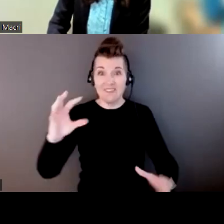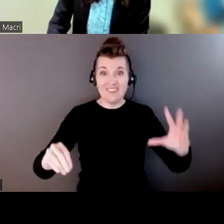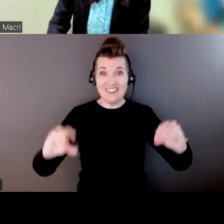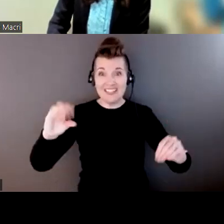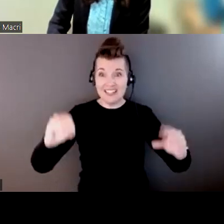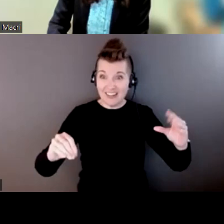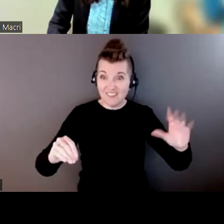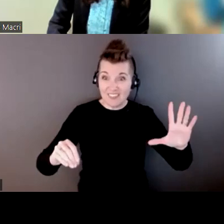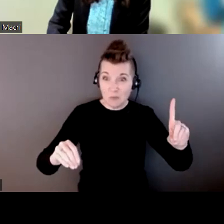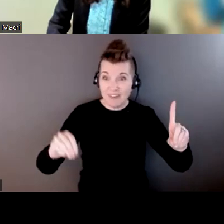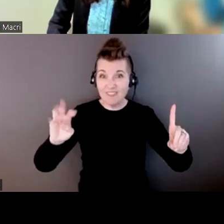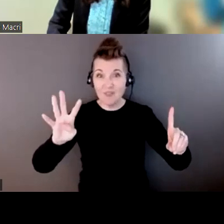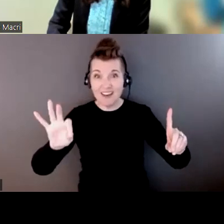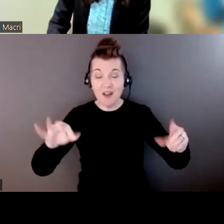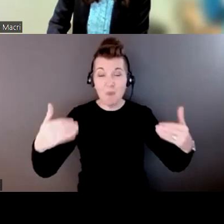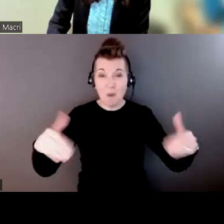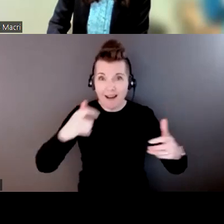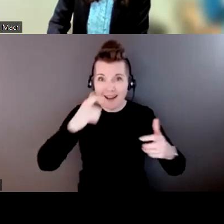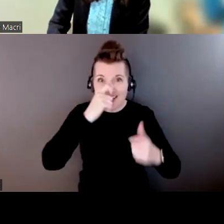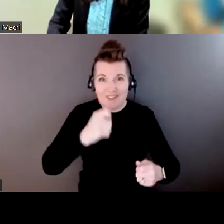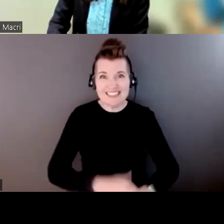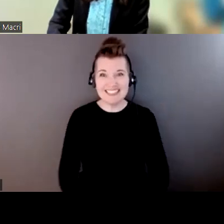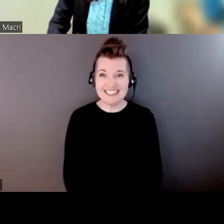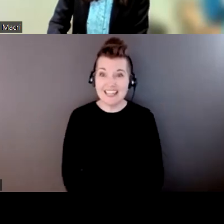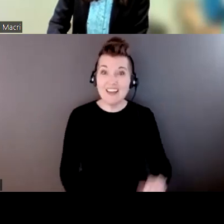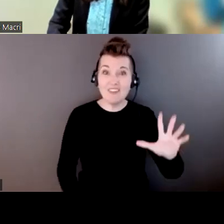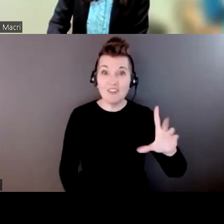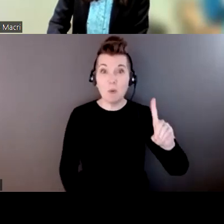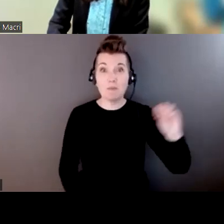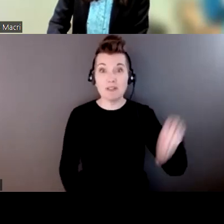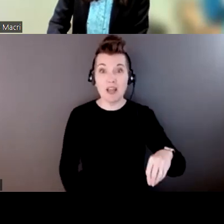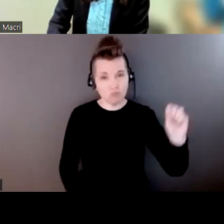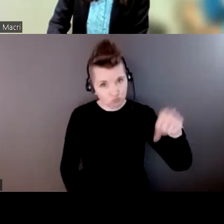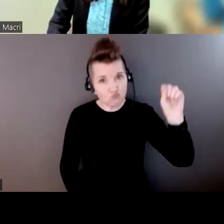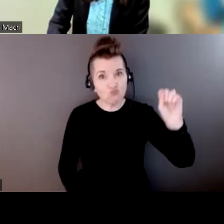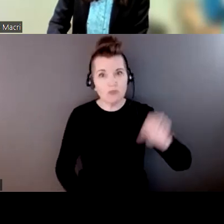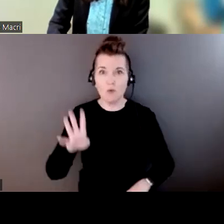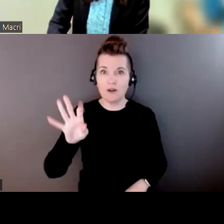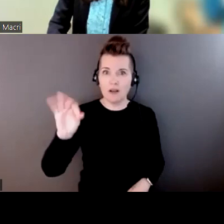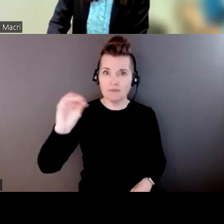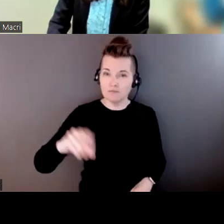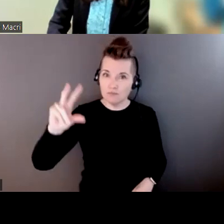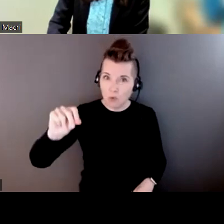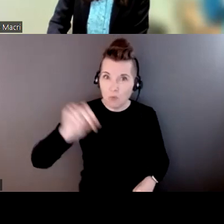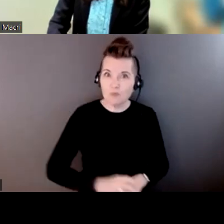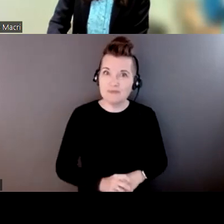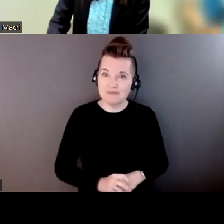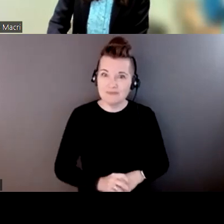is really interesting. Right? 51% said yes and 49 no. So we're kind of right in the middle there.